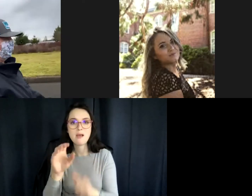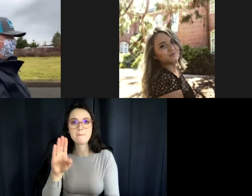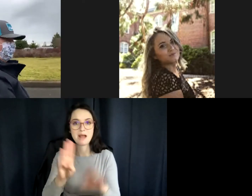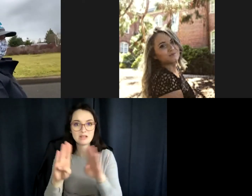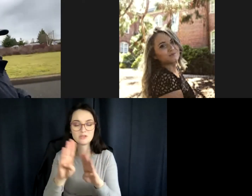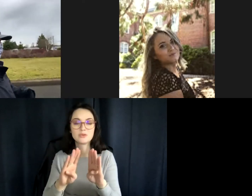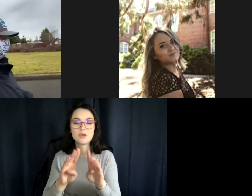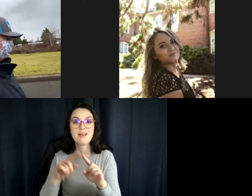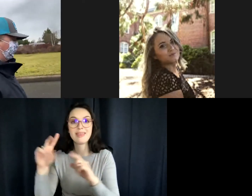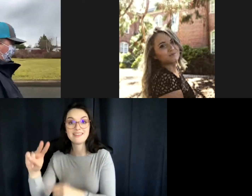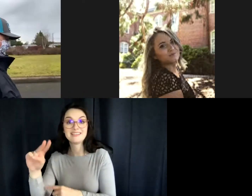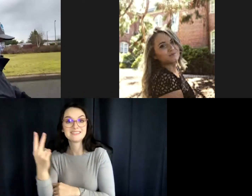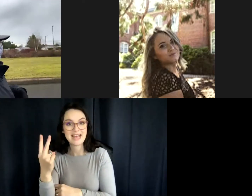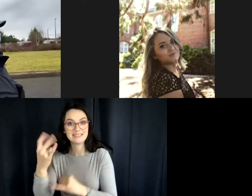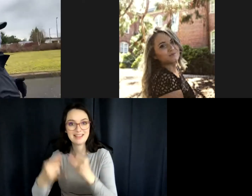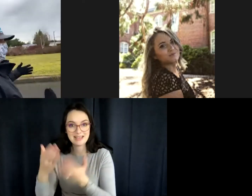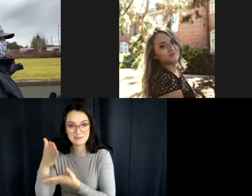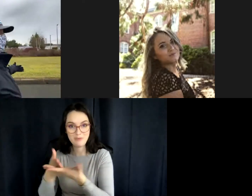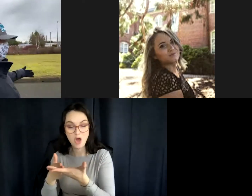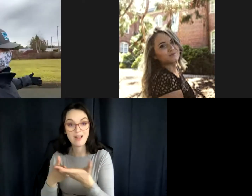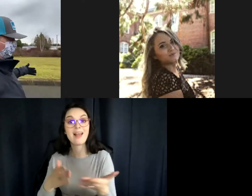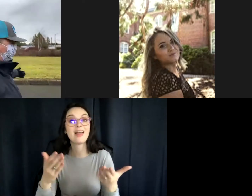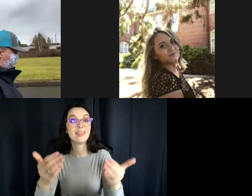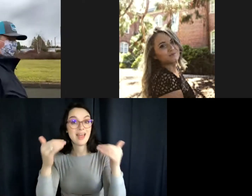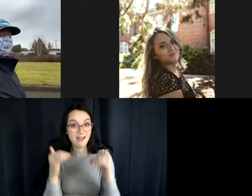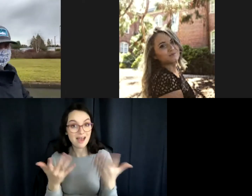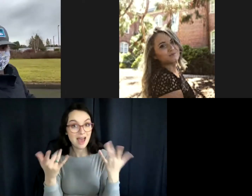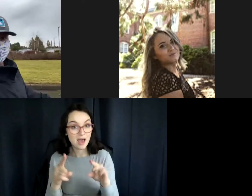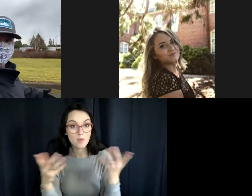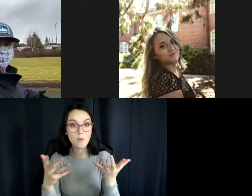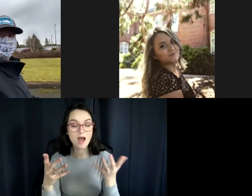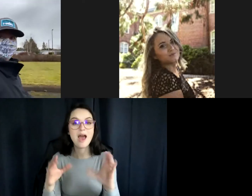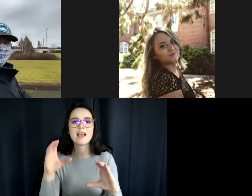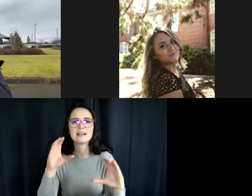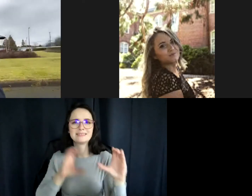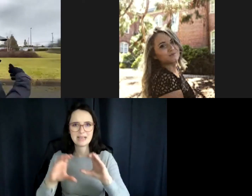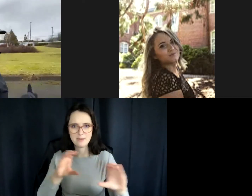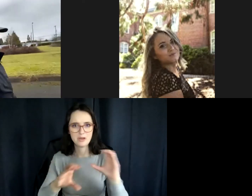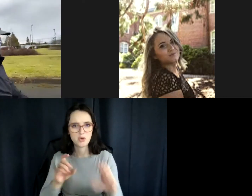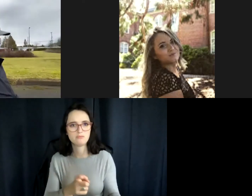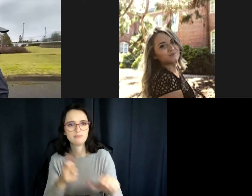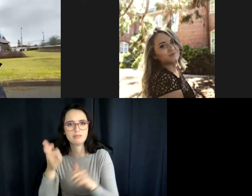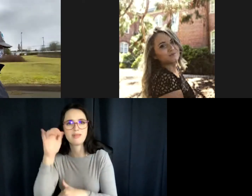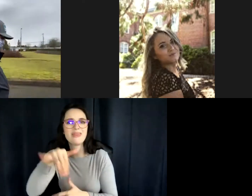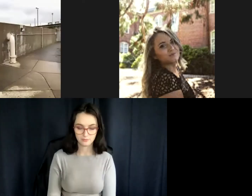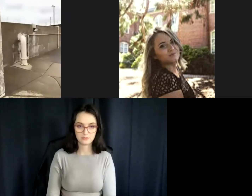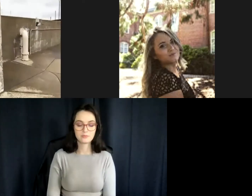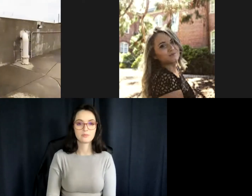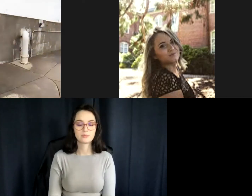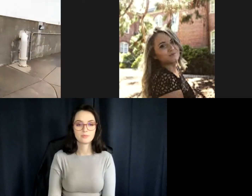Typically when I've had the 5th grade classes out here, because that's what we give a lot of tours to 5th graders.